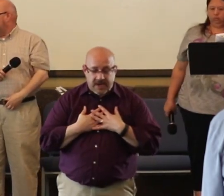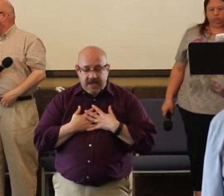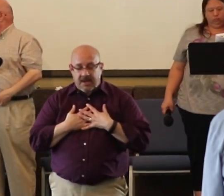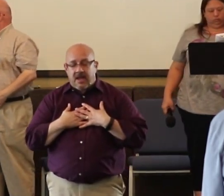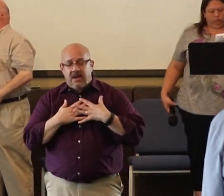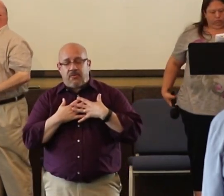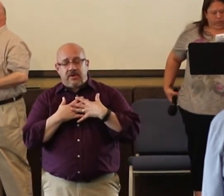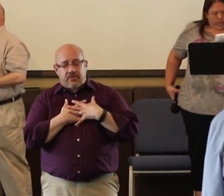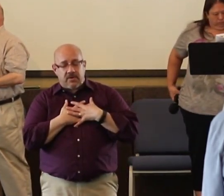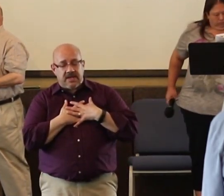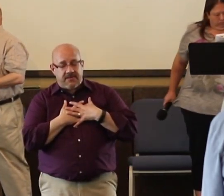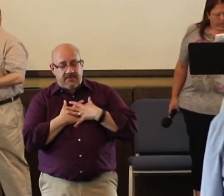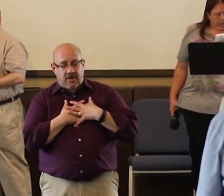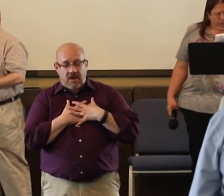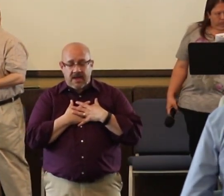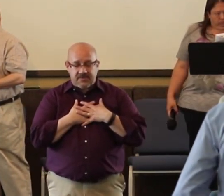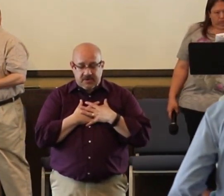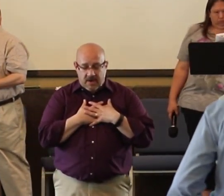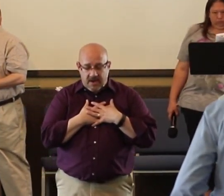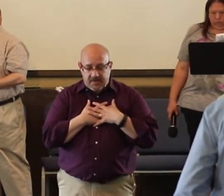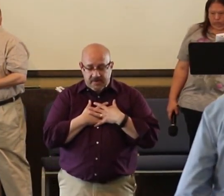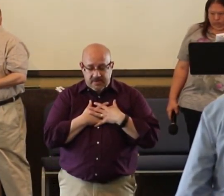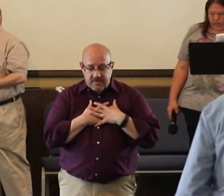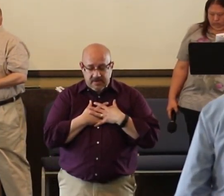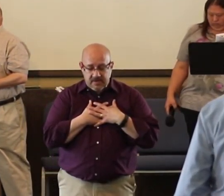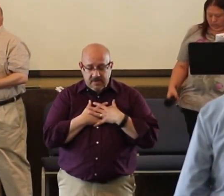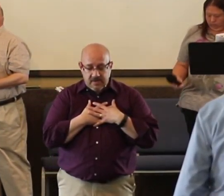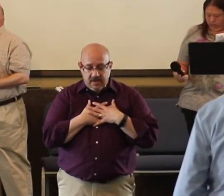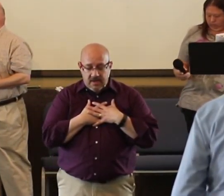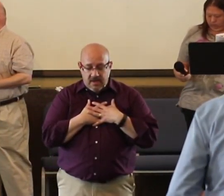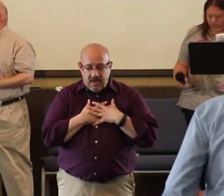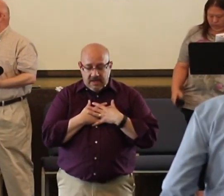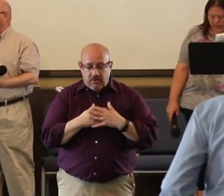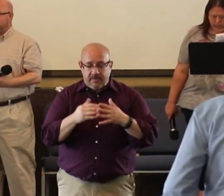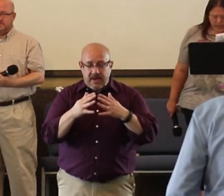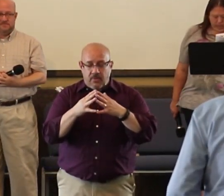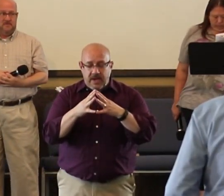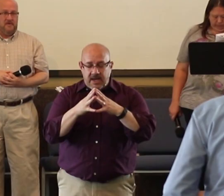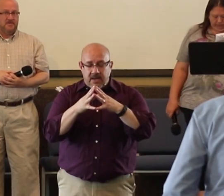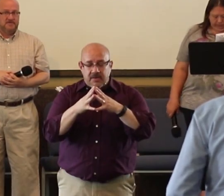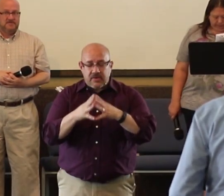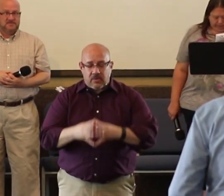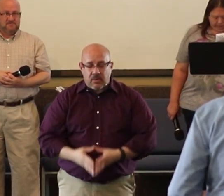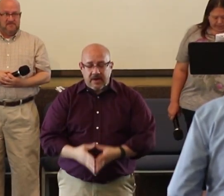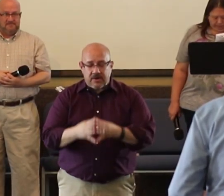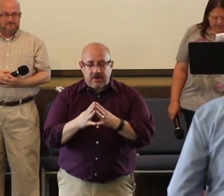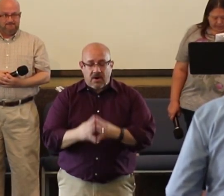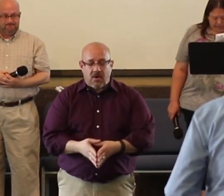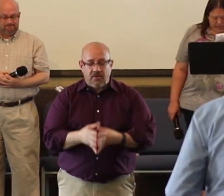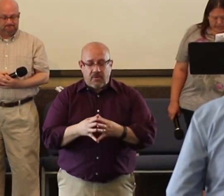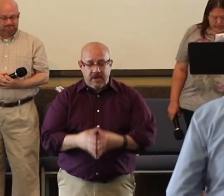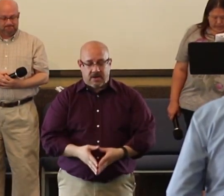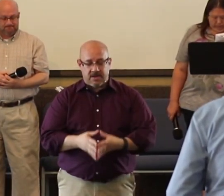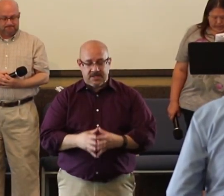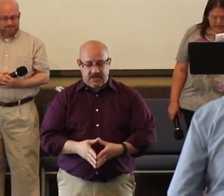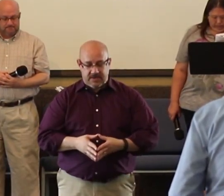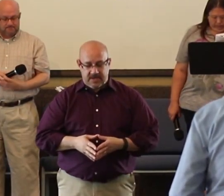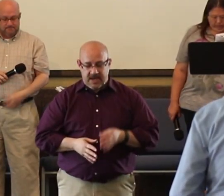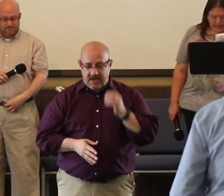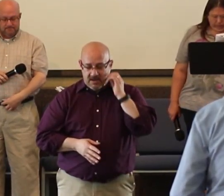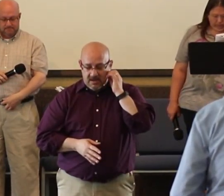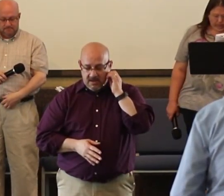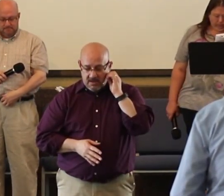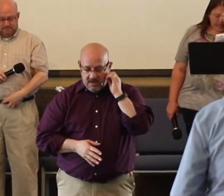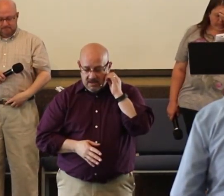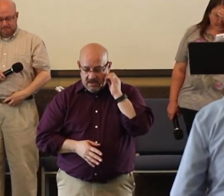if we're born again, if we truly have given our lives to Christ. And Lord, may we surrender all that we are to you